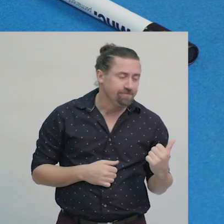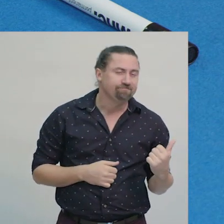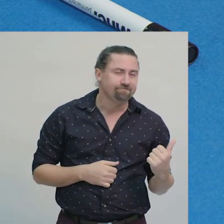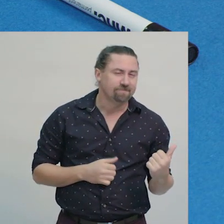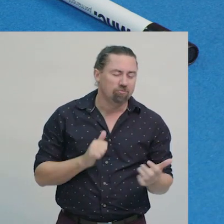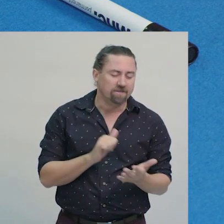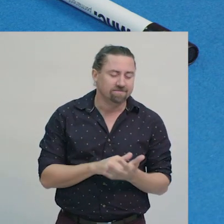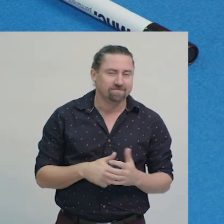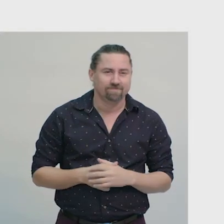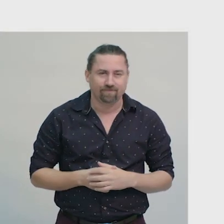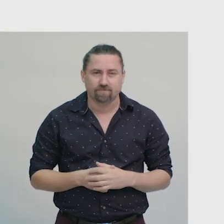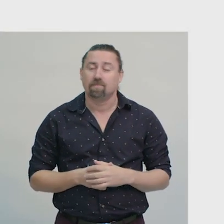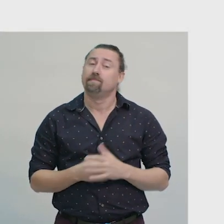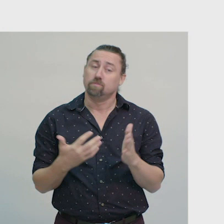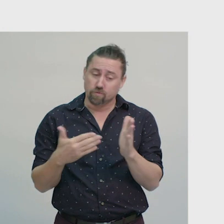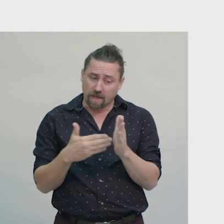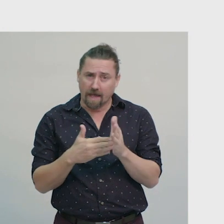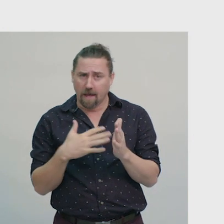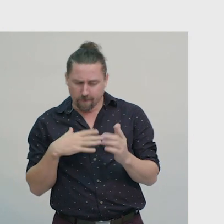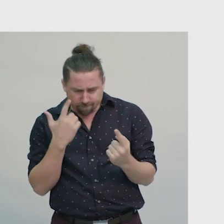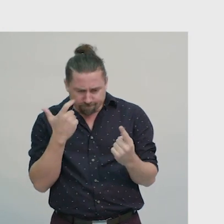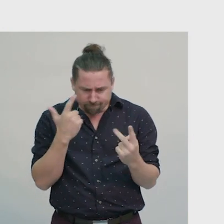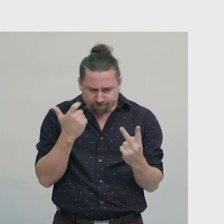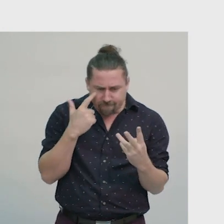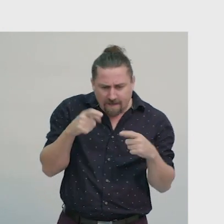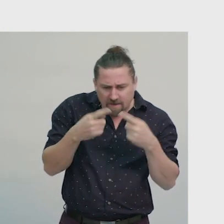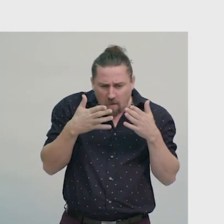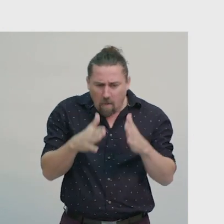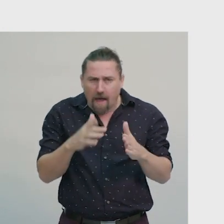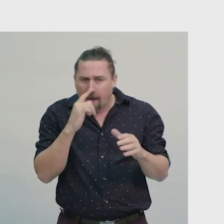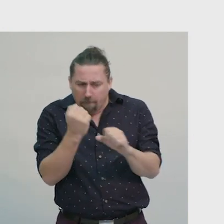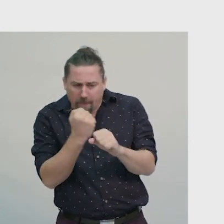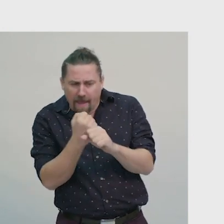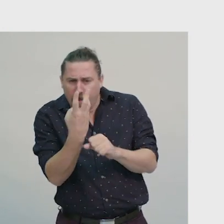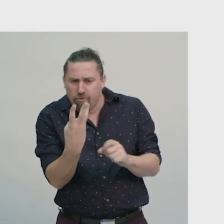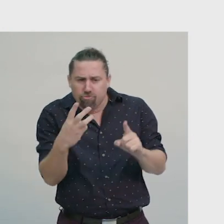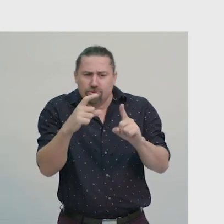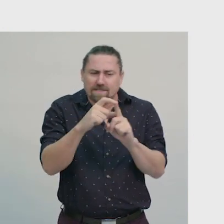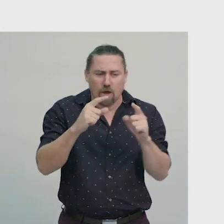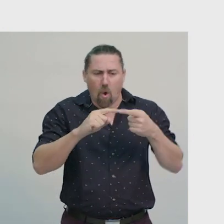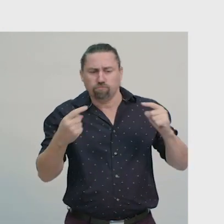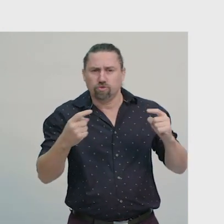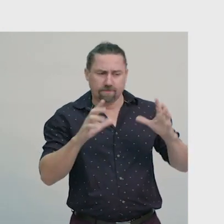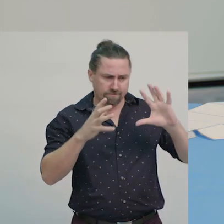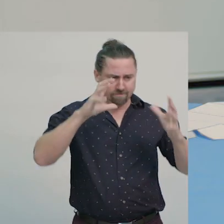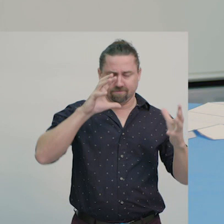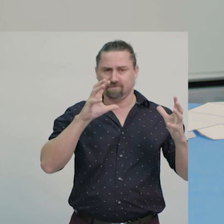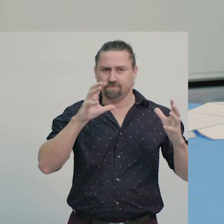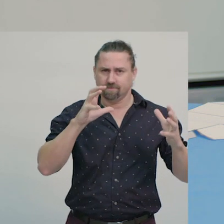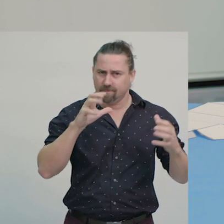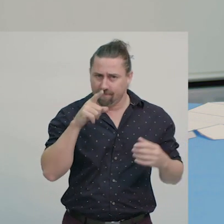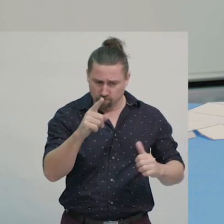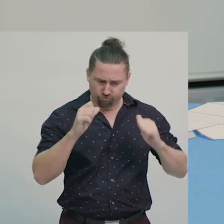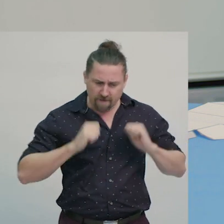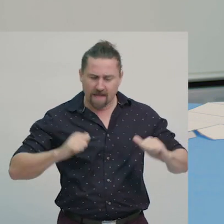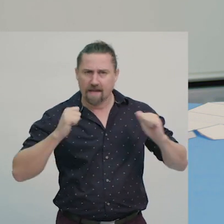It's a rectangular prism. Today we have discovered many ways that we can construct and draw 3D objects. The more